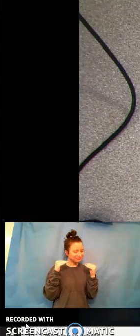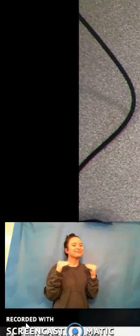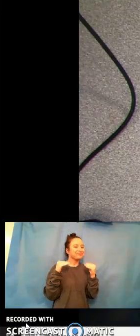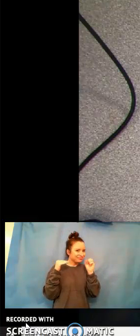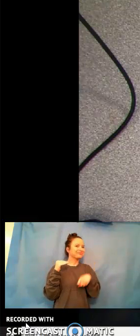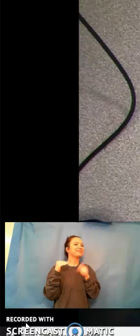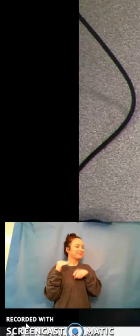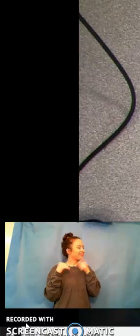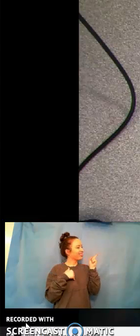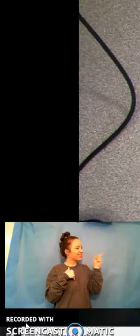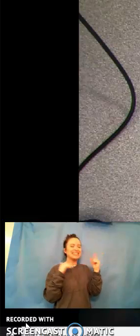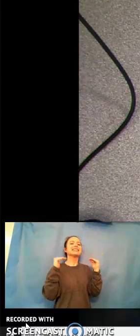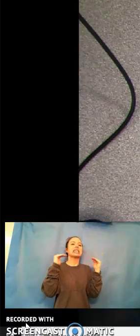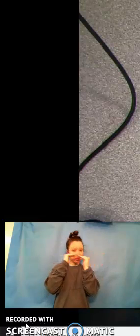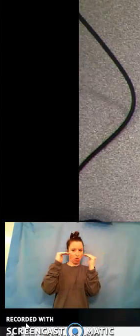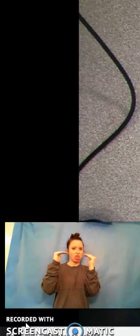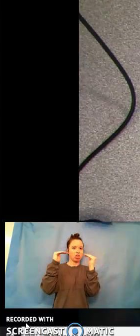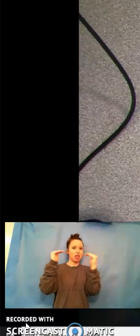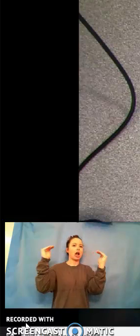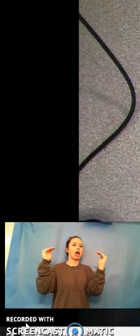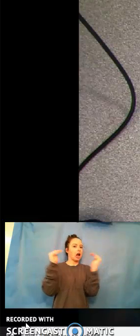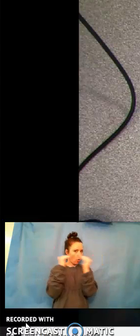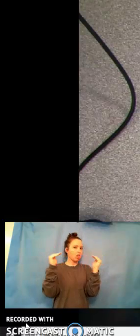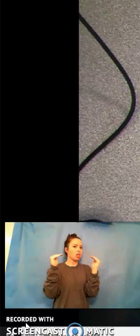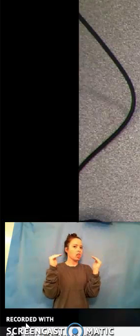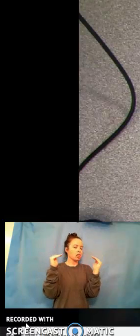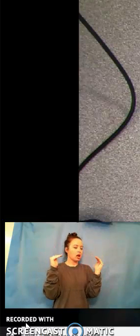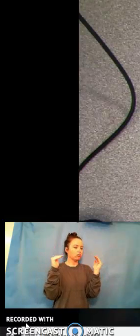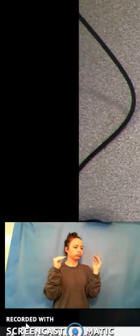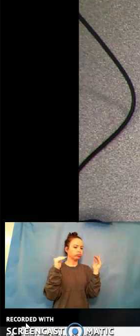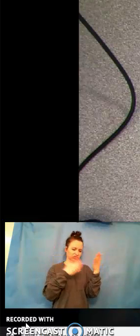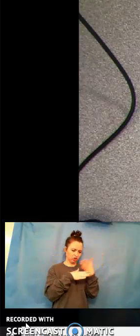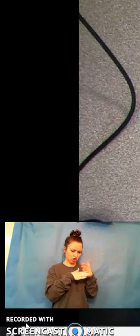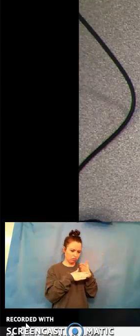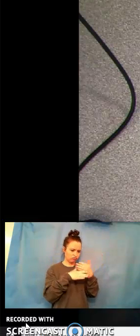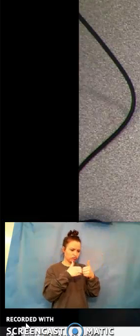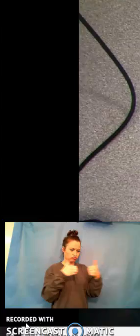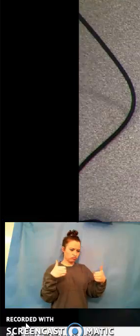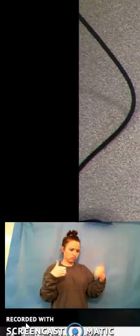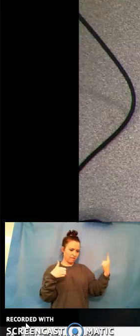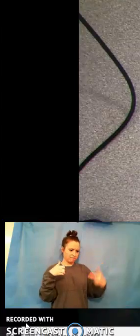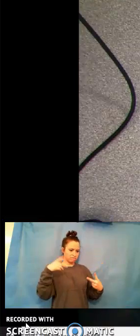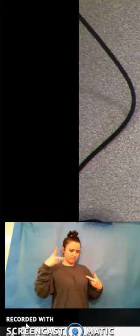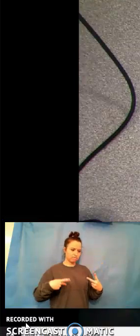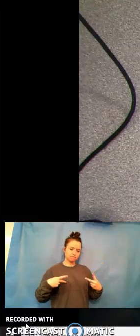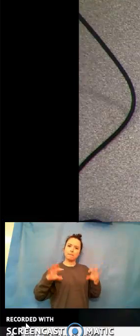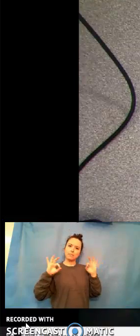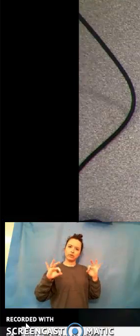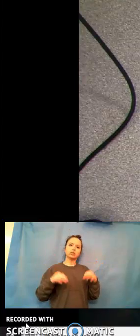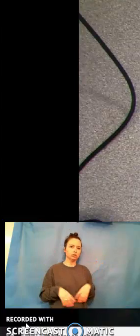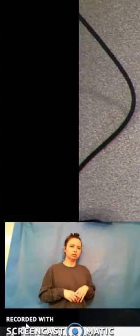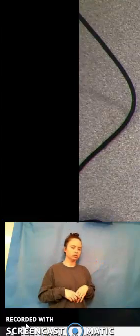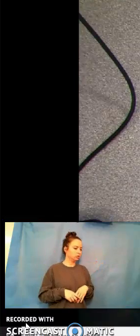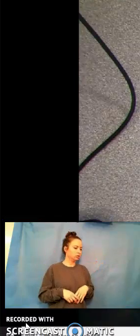Yes. So if you got one piece and your friend got the other piece, you'd be pretty happy because they're about the same.